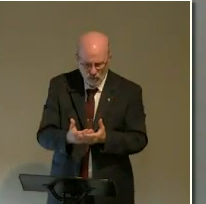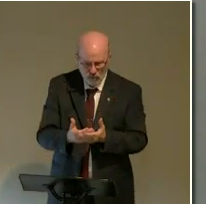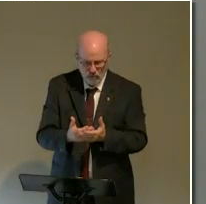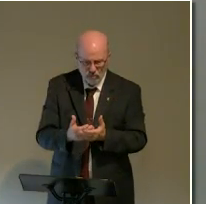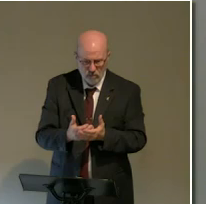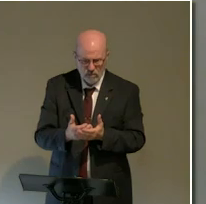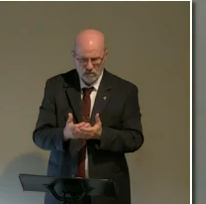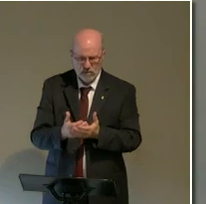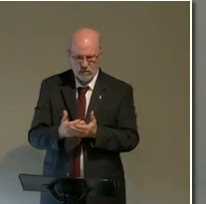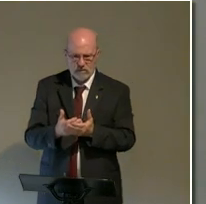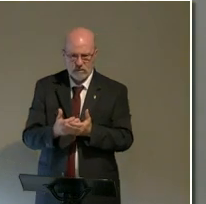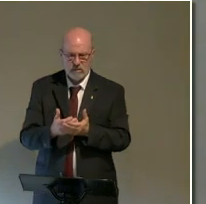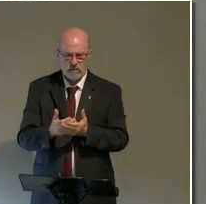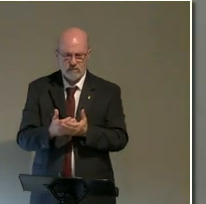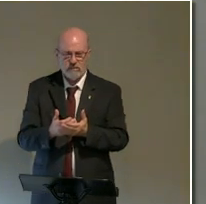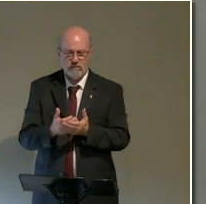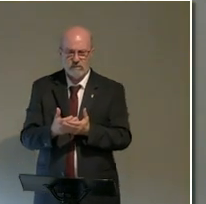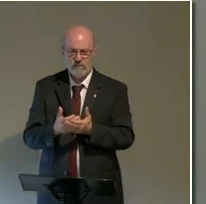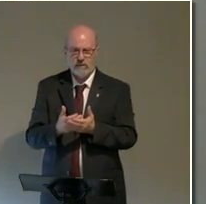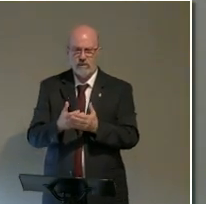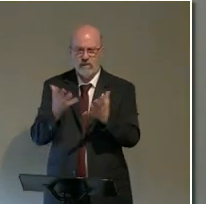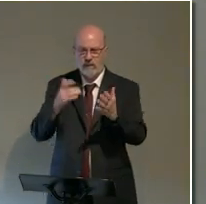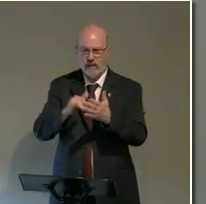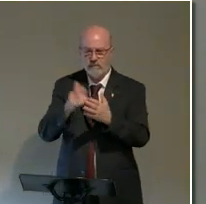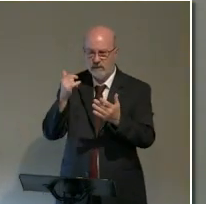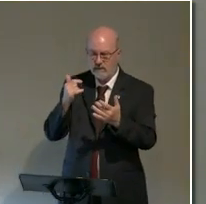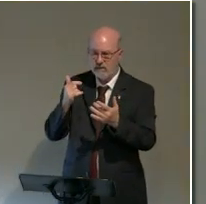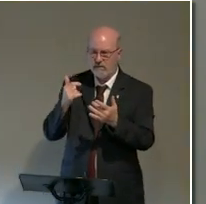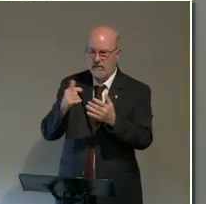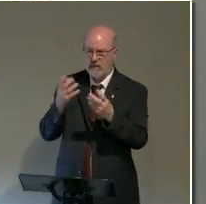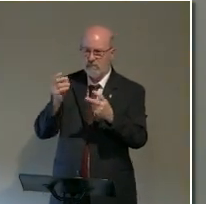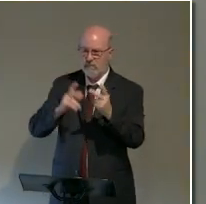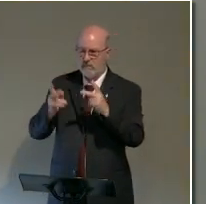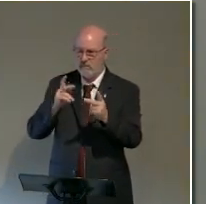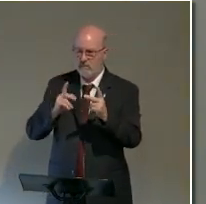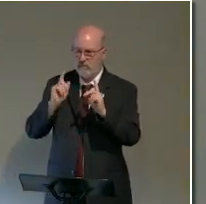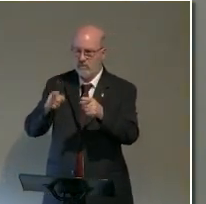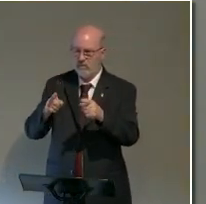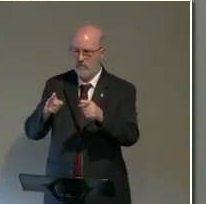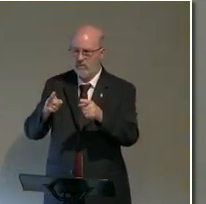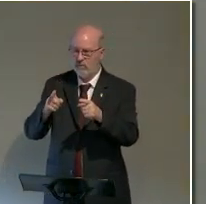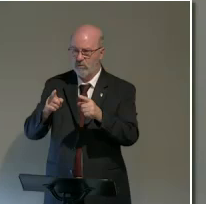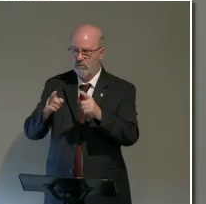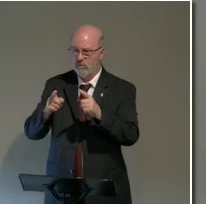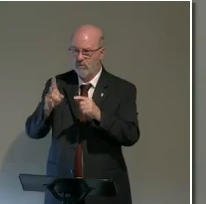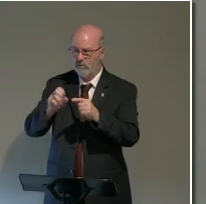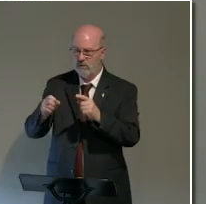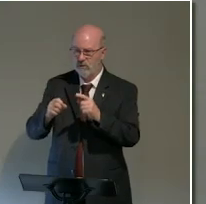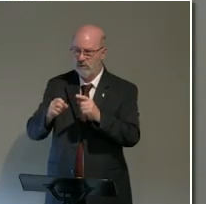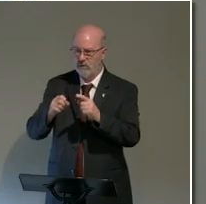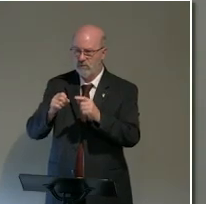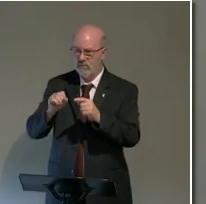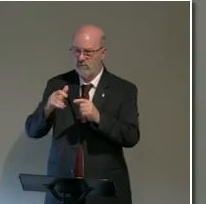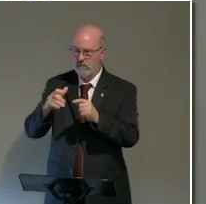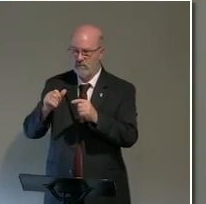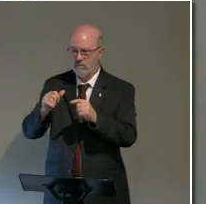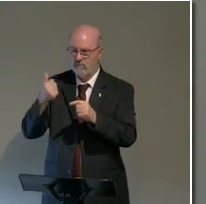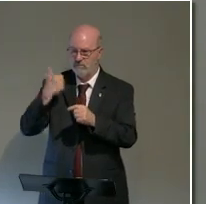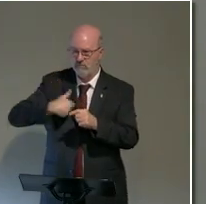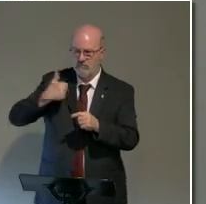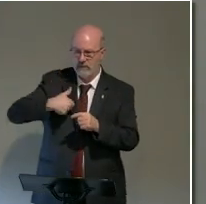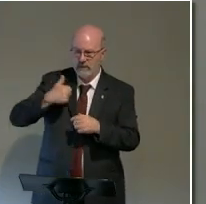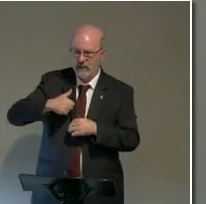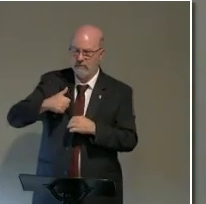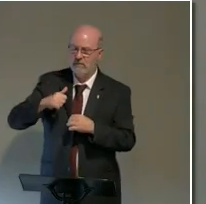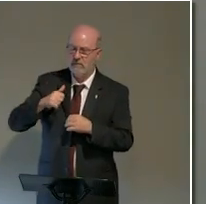the world, the most dangerous country. And a lot of that is because a lot of people would go to the States from El Salvador. They created gangs, like MS-13